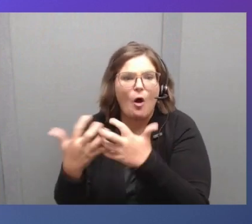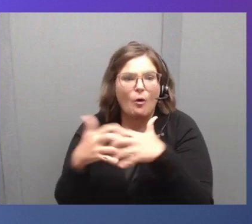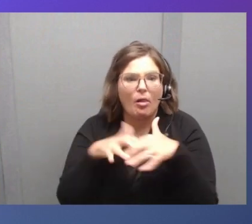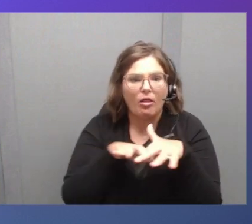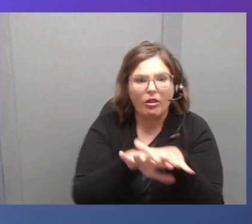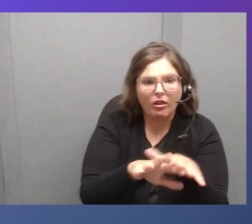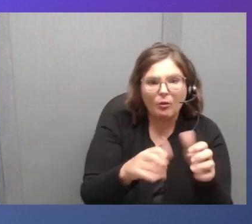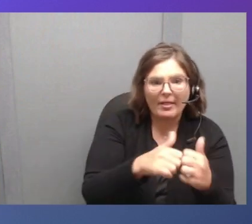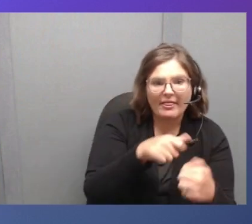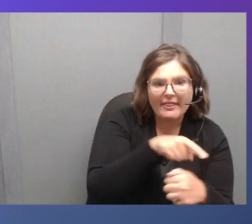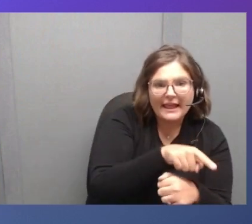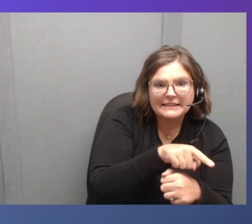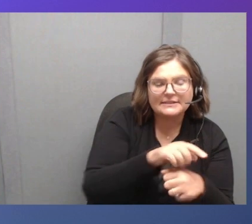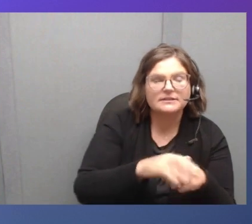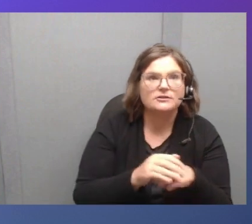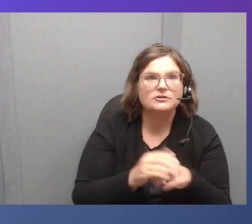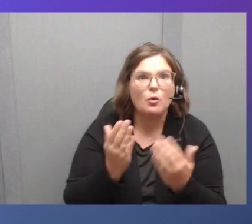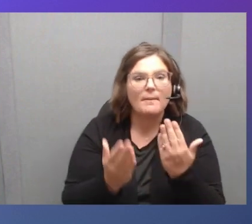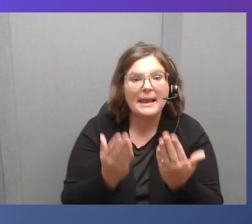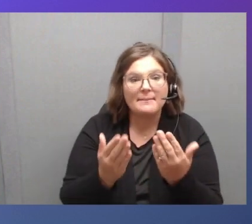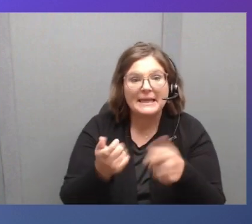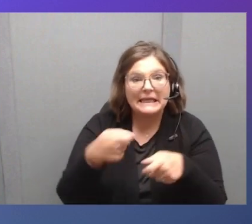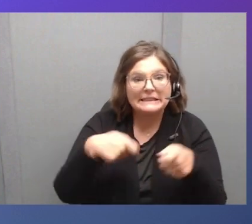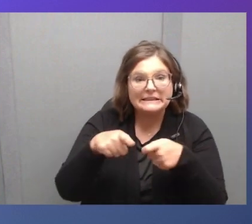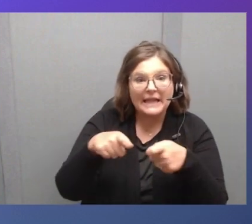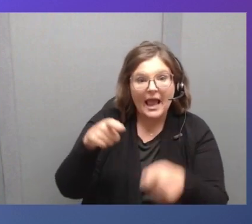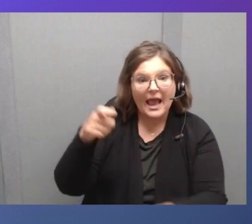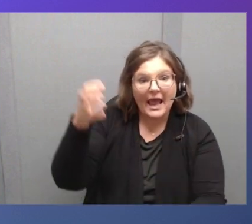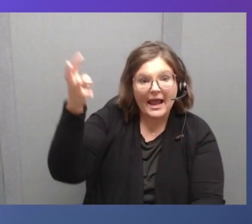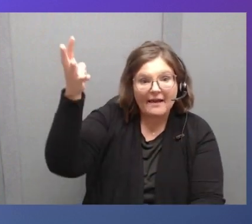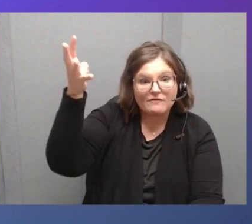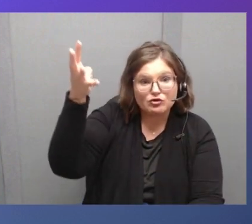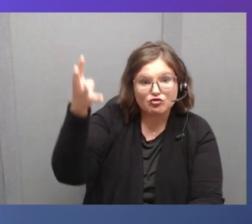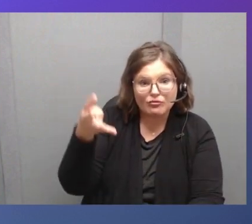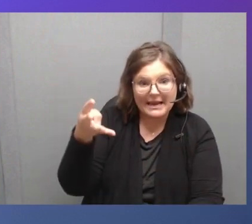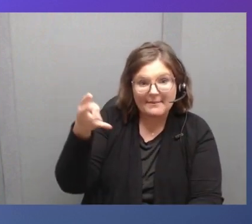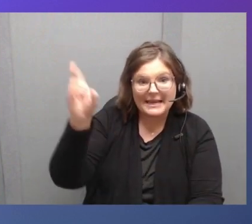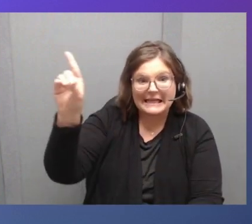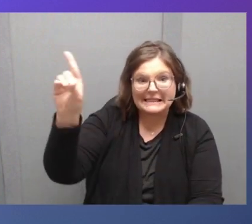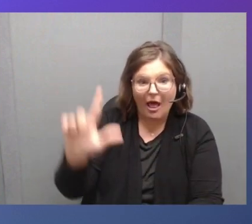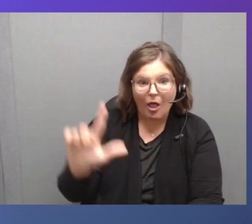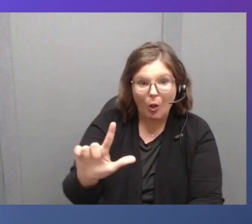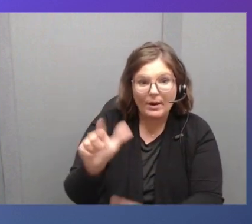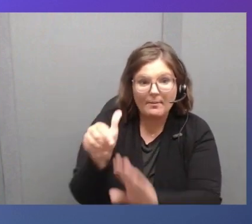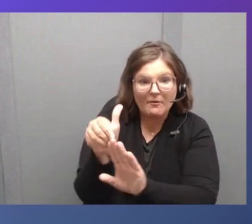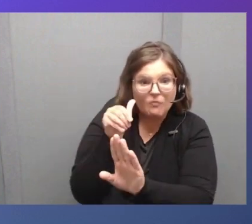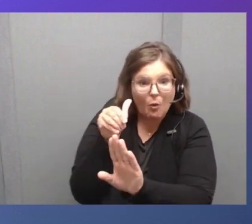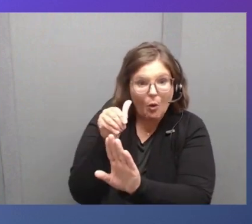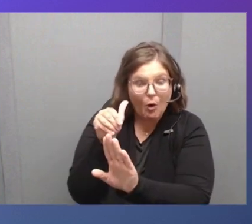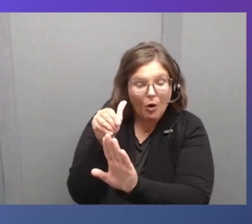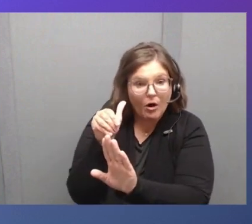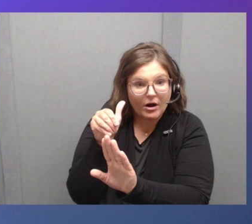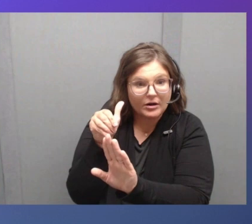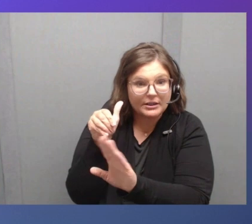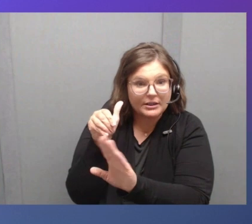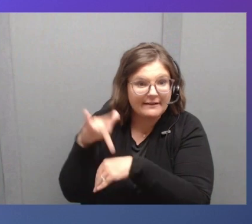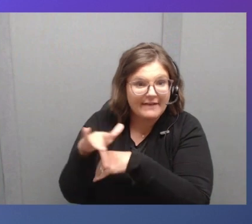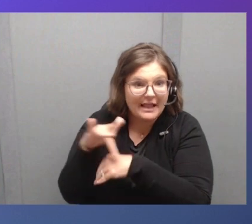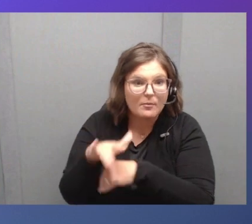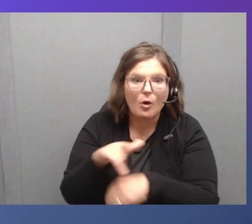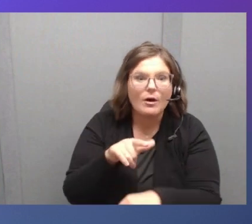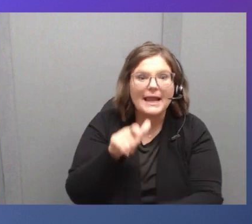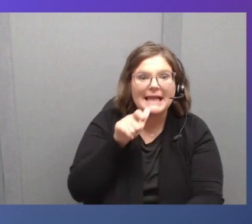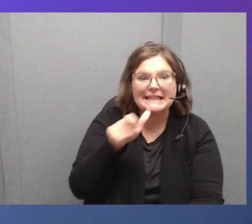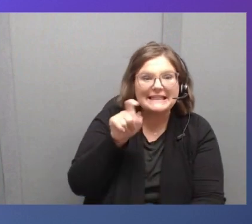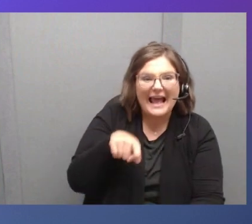it streamed, or rather fully downloaded before it's operationally viable, it's just streamed to you. It never has to live on the device